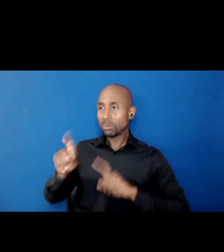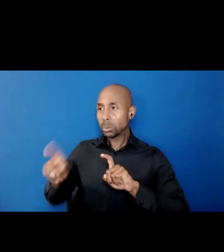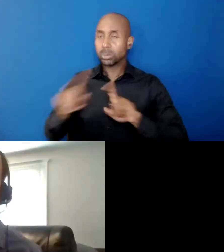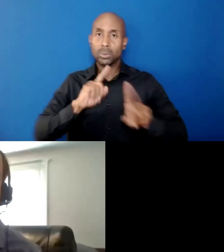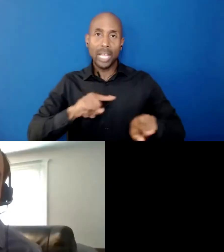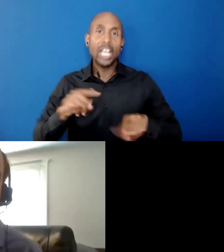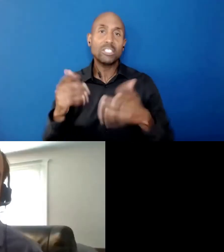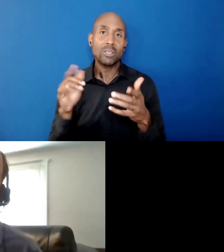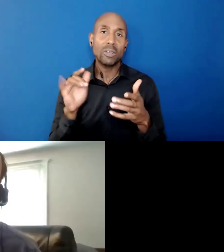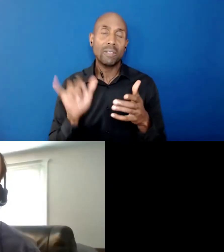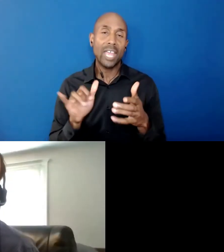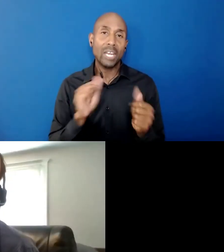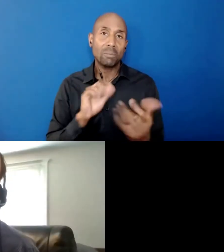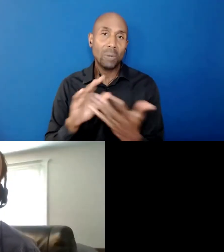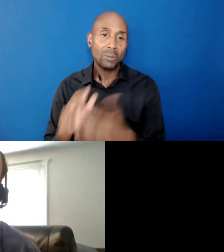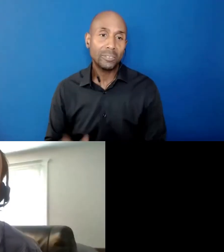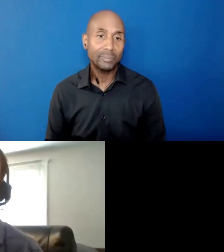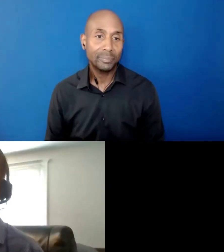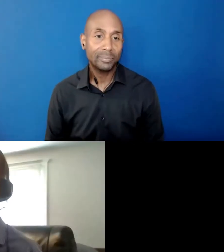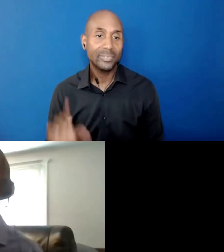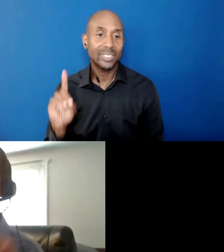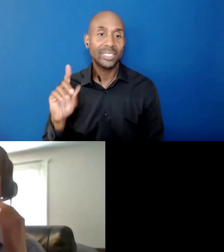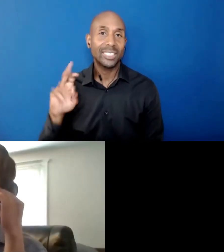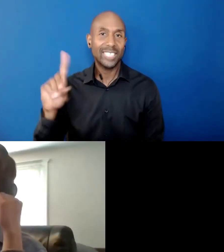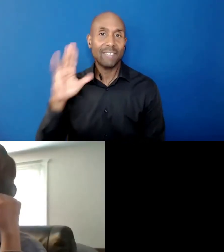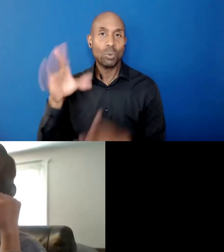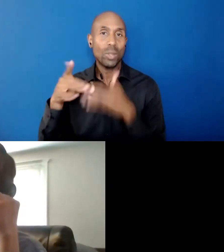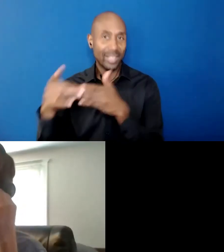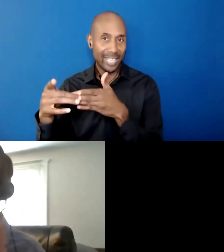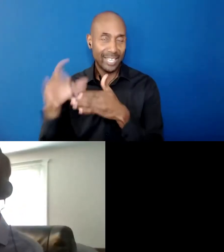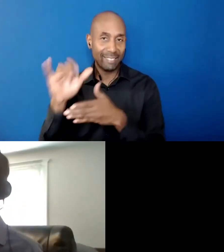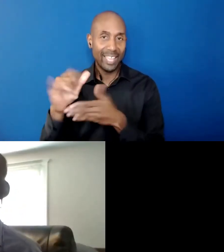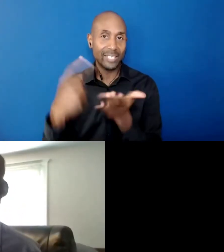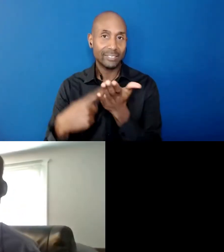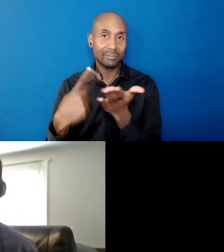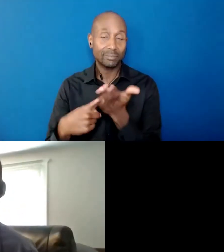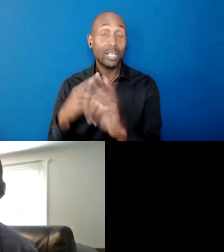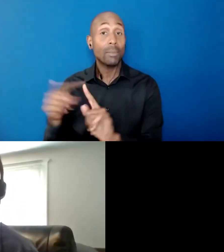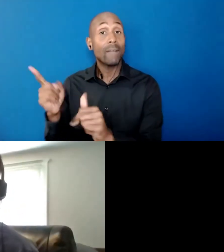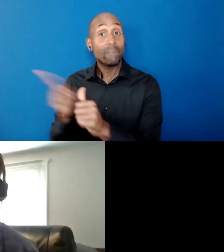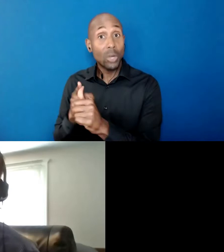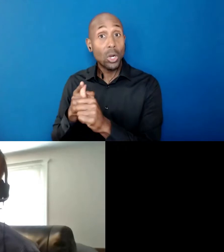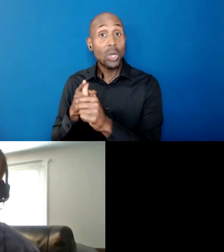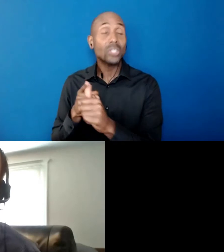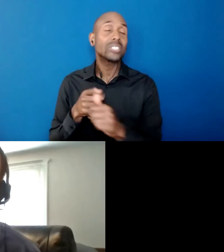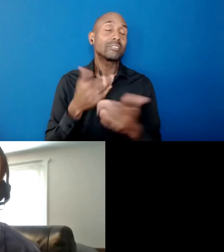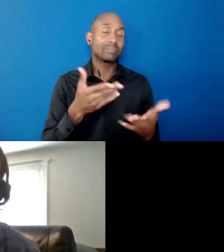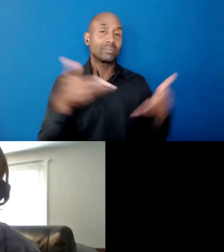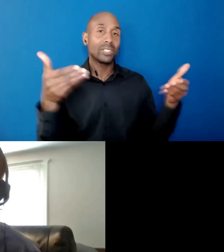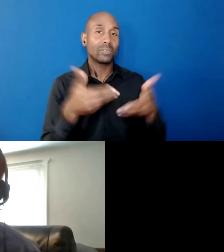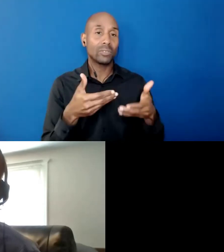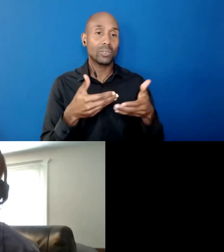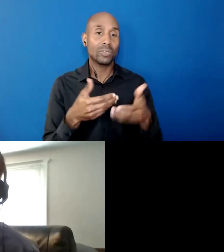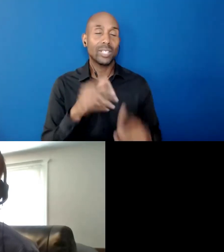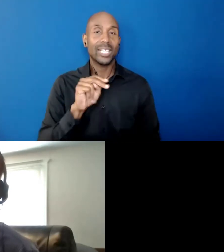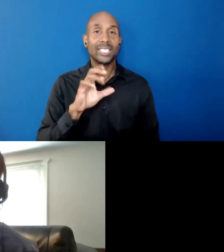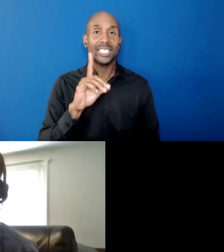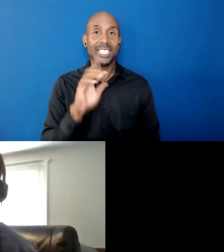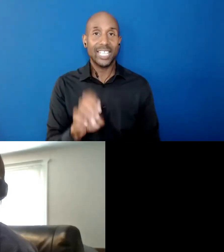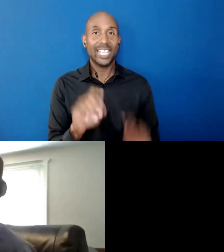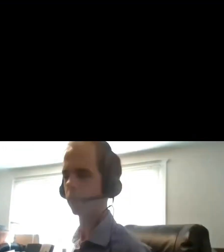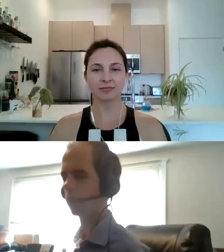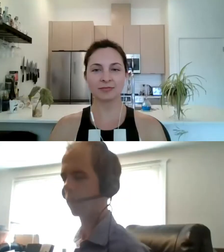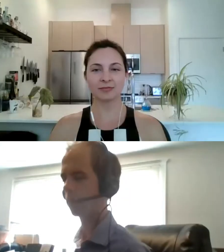discussion. And before I bring in David as our facilitator, I wanted to bring on the NCDE team to